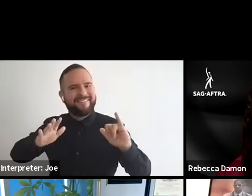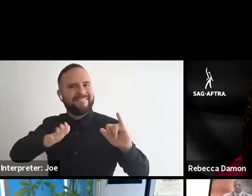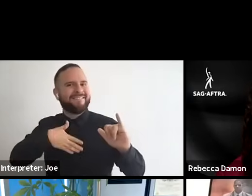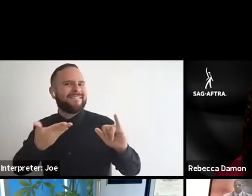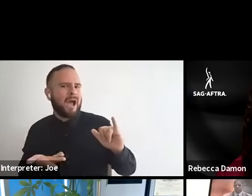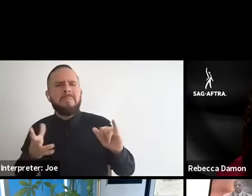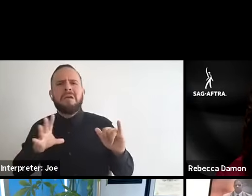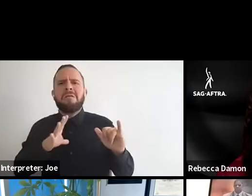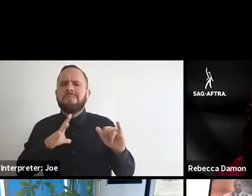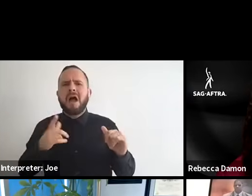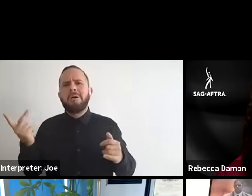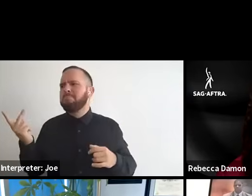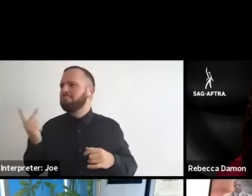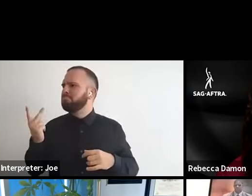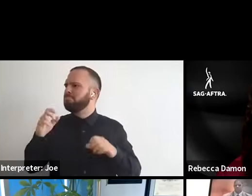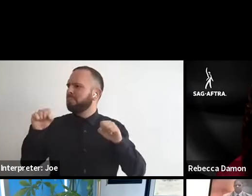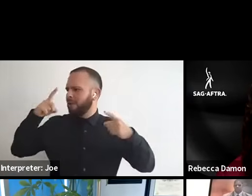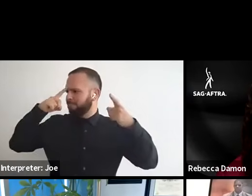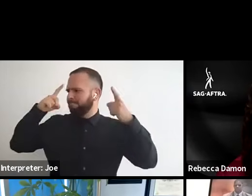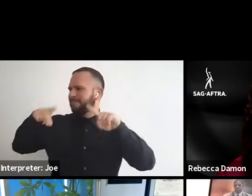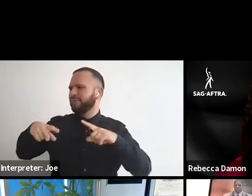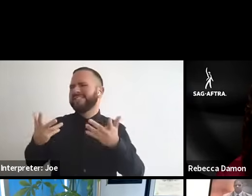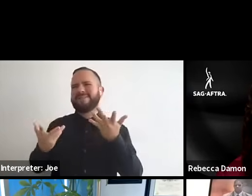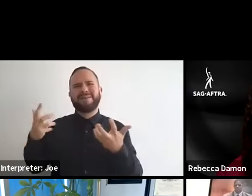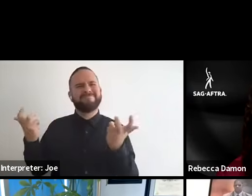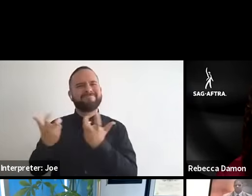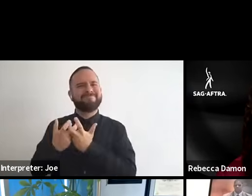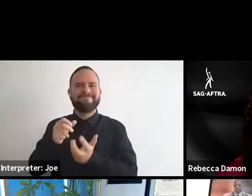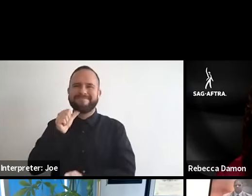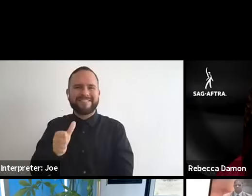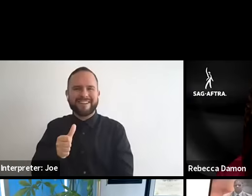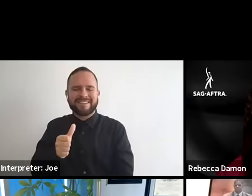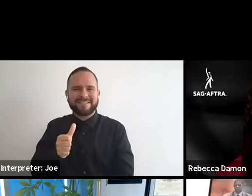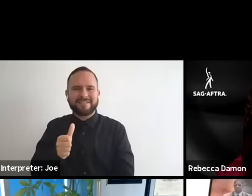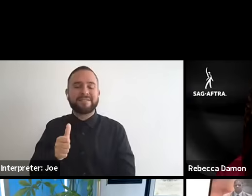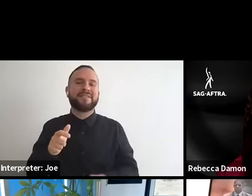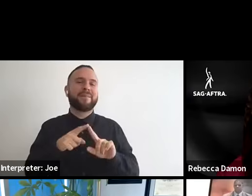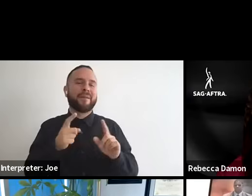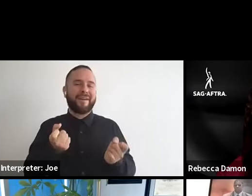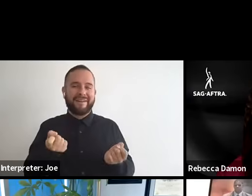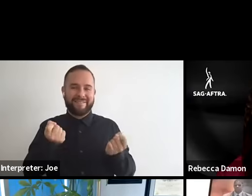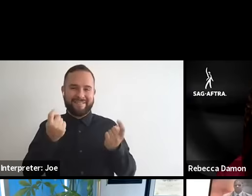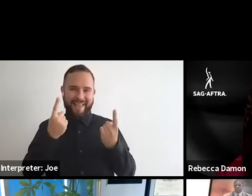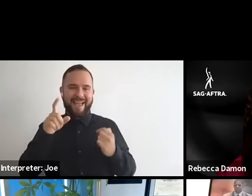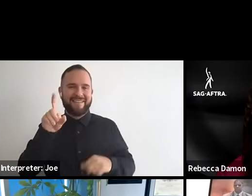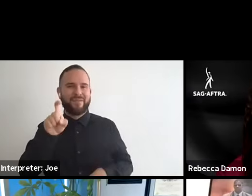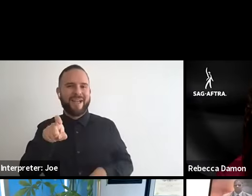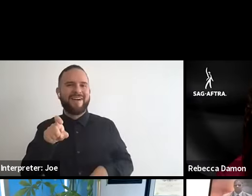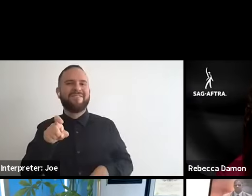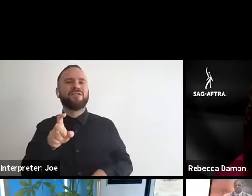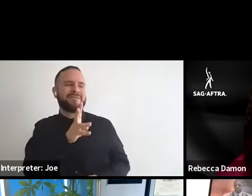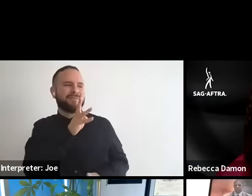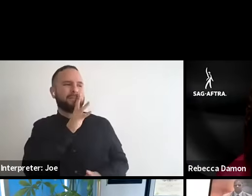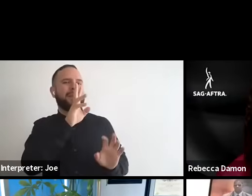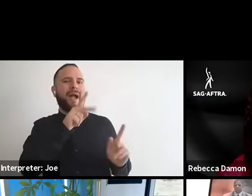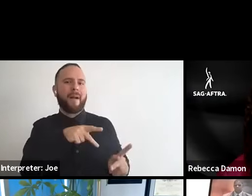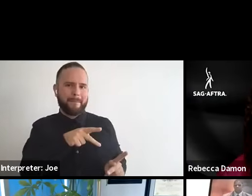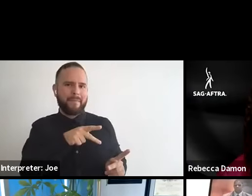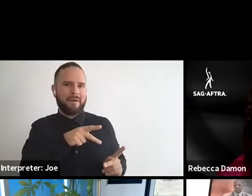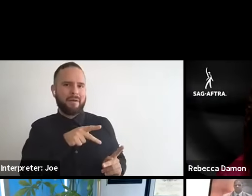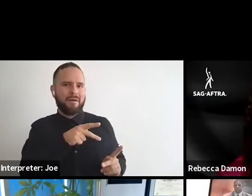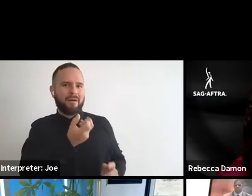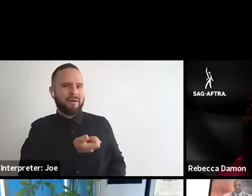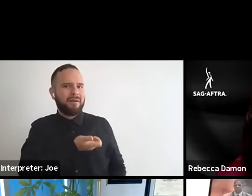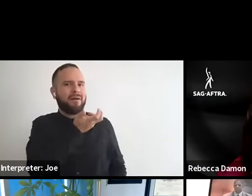we're not the right fit. But things will not change unless you speak up. You know, we're not mind readers. If